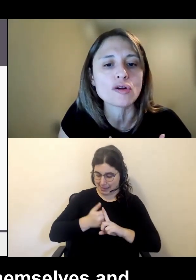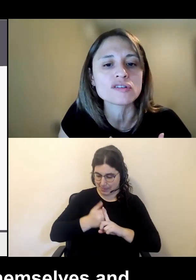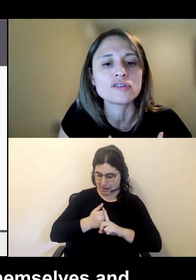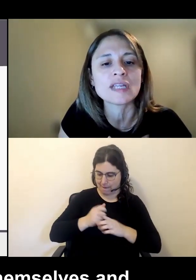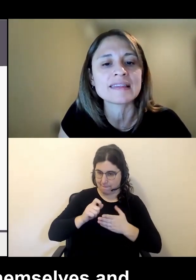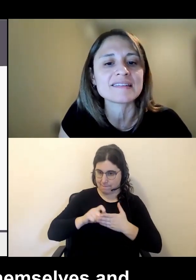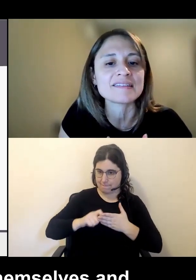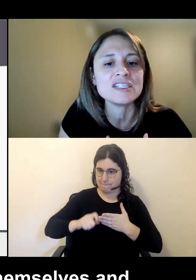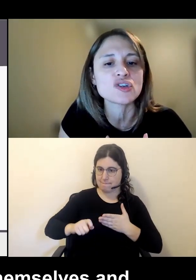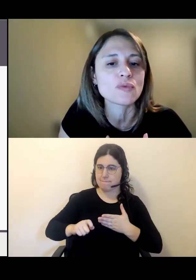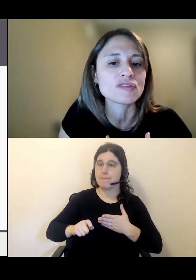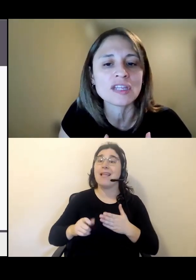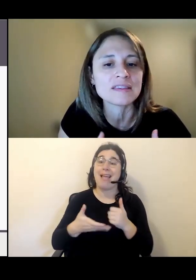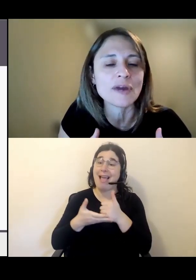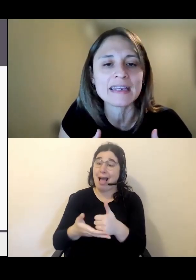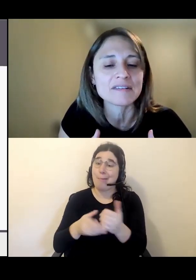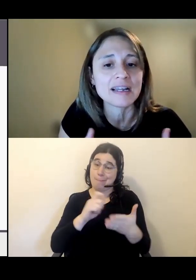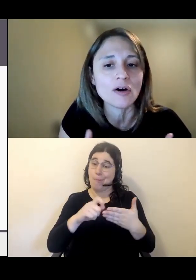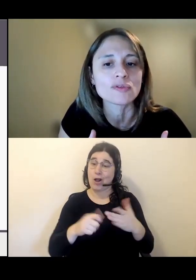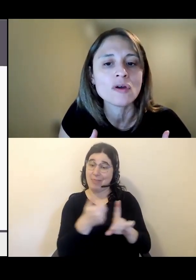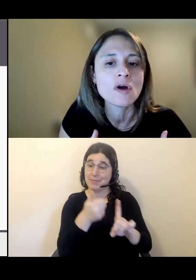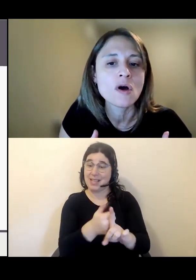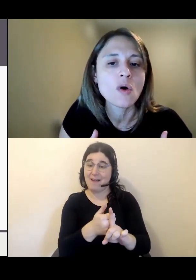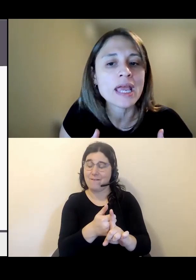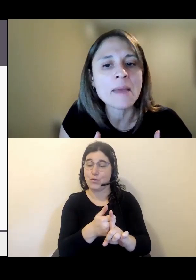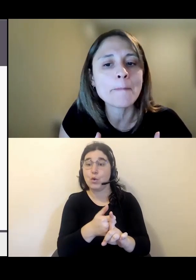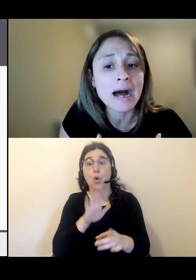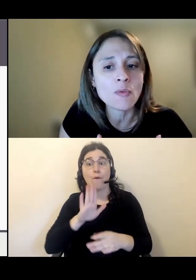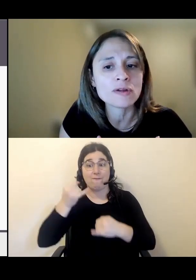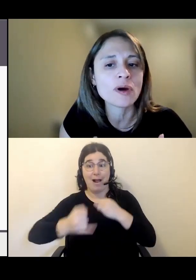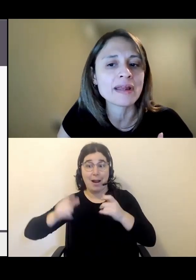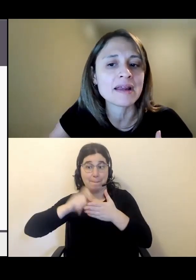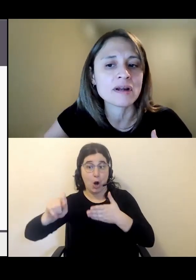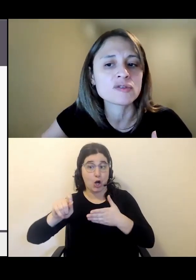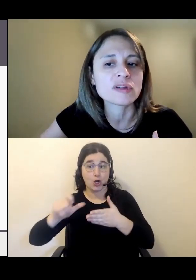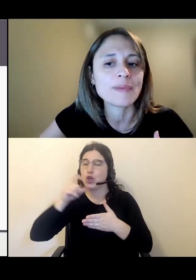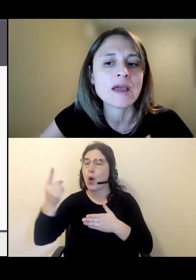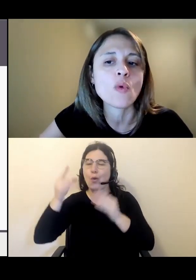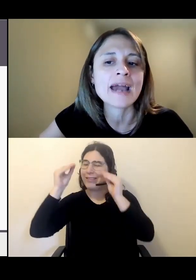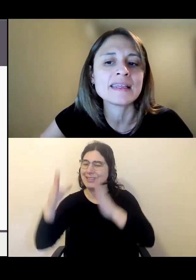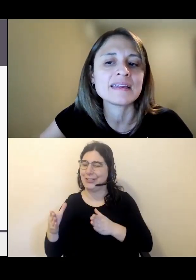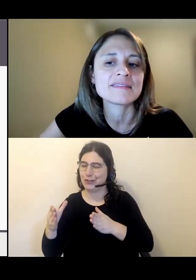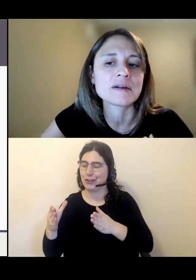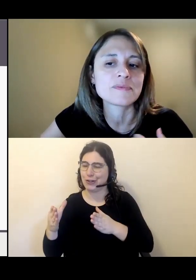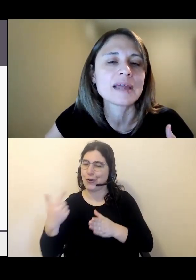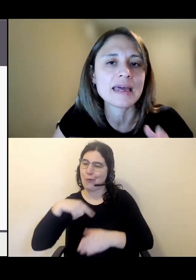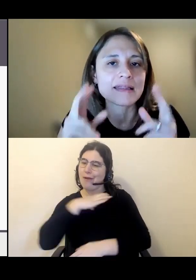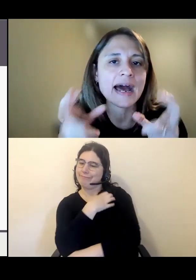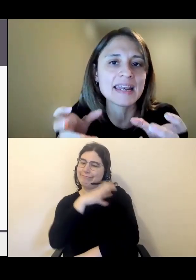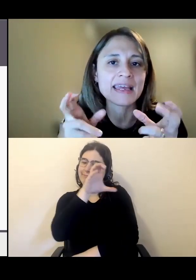the scores so that the decision was not the trainers alone. We gave power to every learner to explain why they